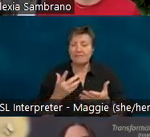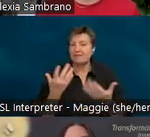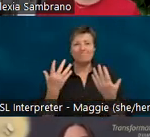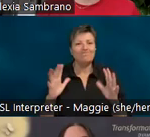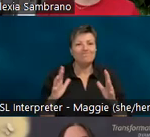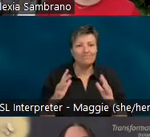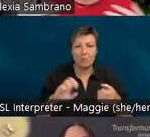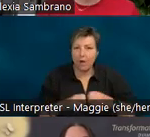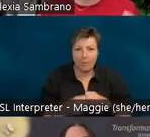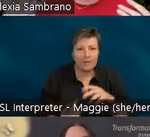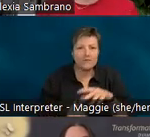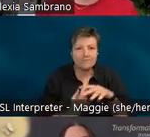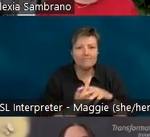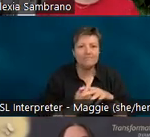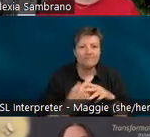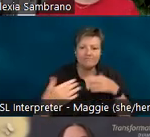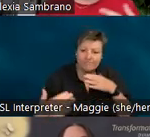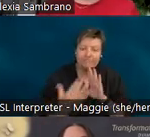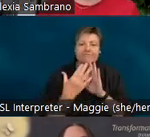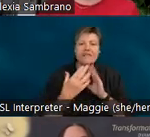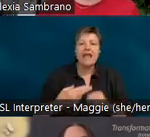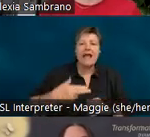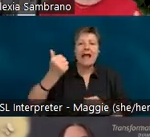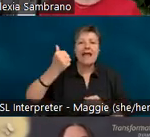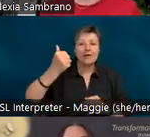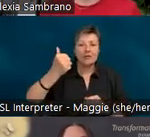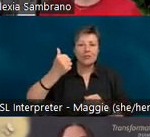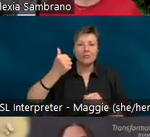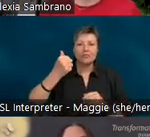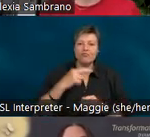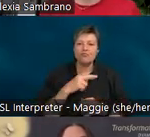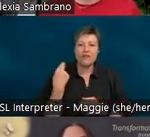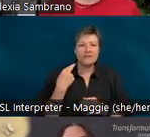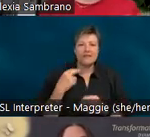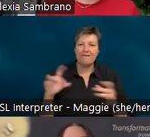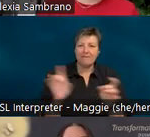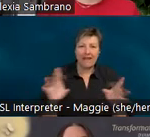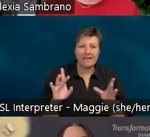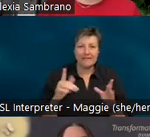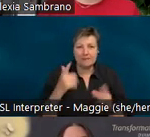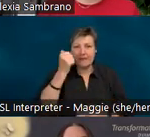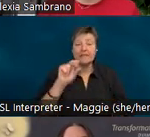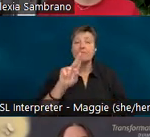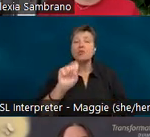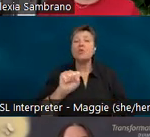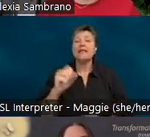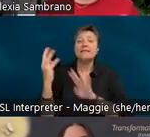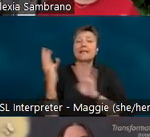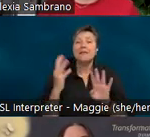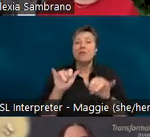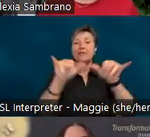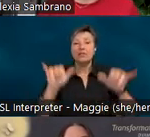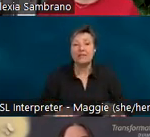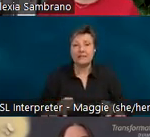seekers face a higher risk of violence as a result of the US immigration system. So 40% of trans folks held in state